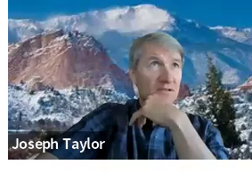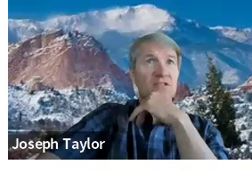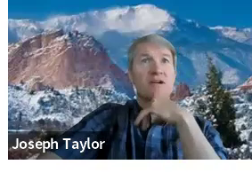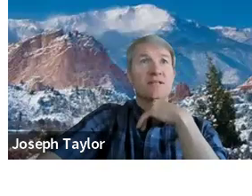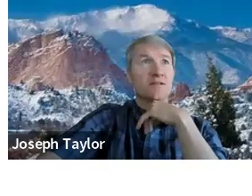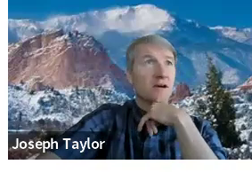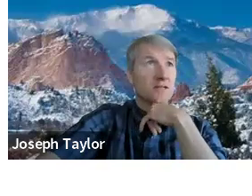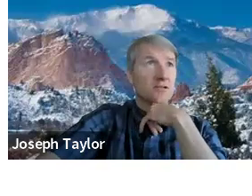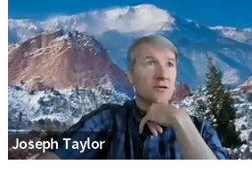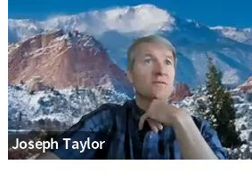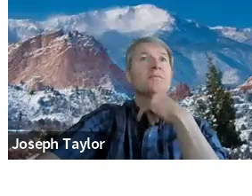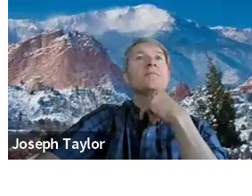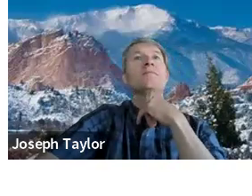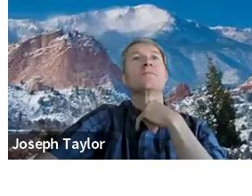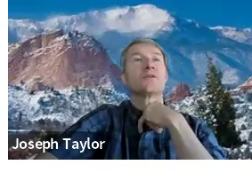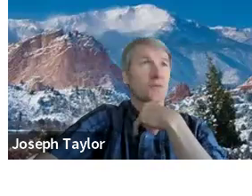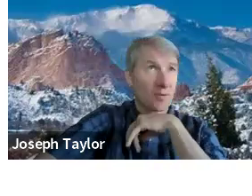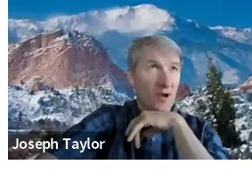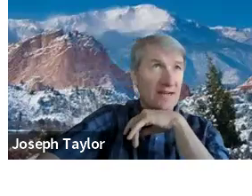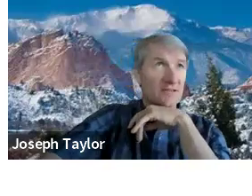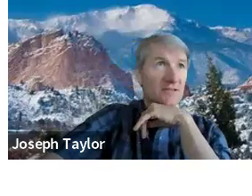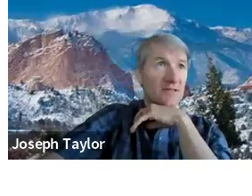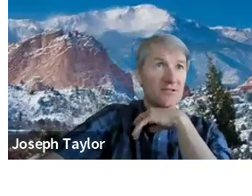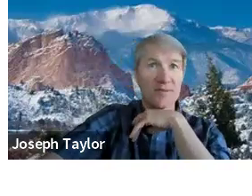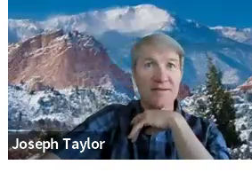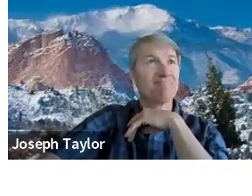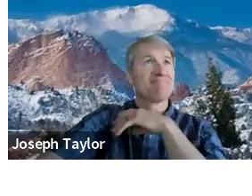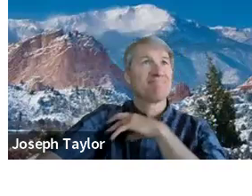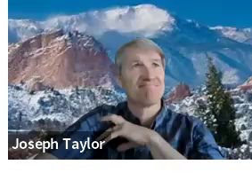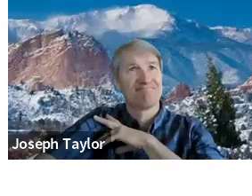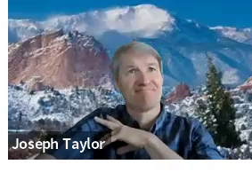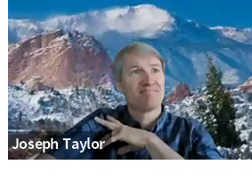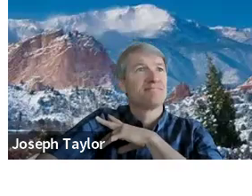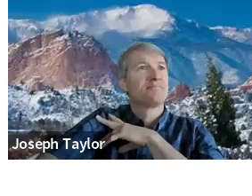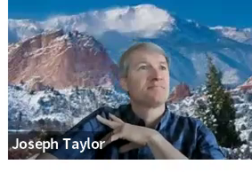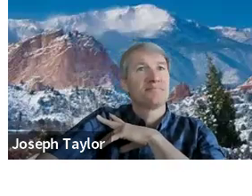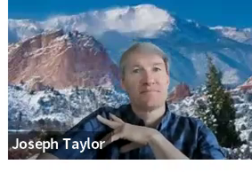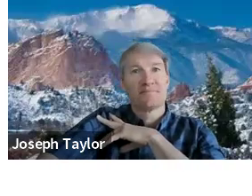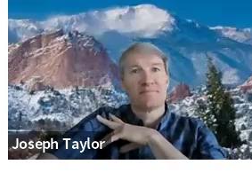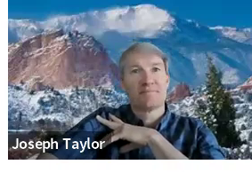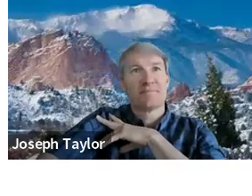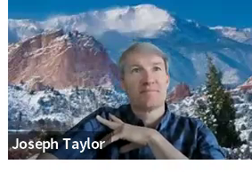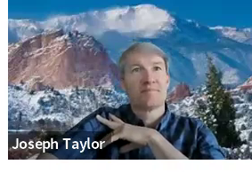Thank you for sharing your current practices in this domain.